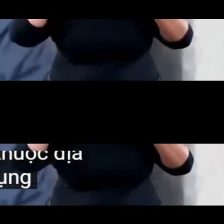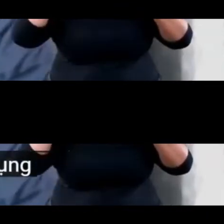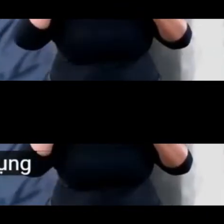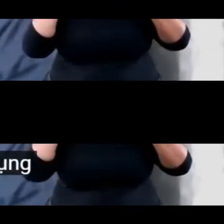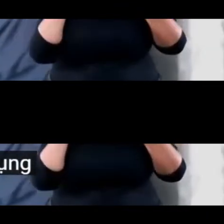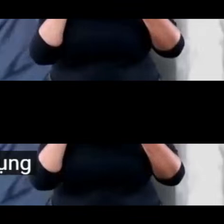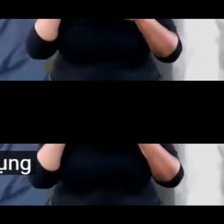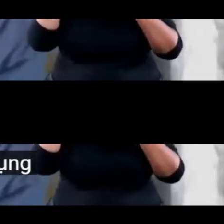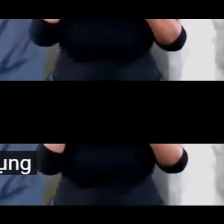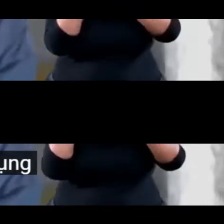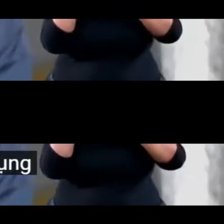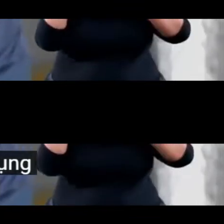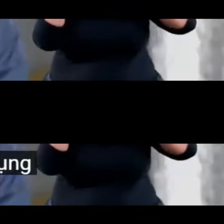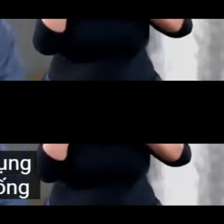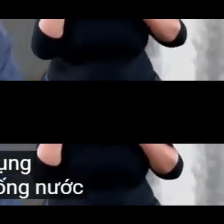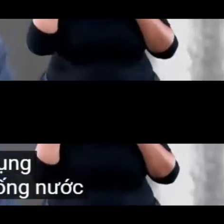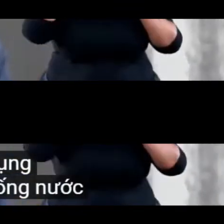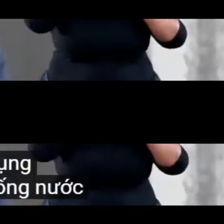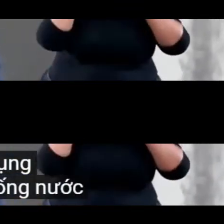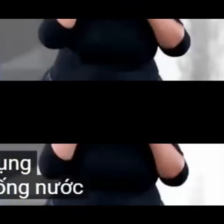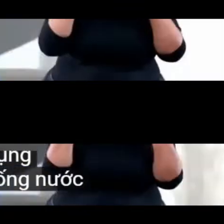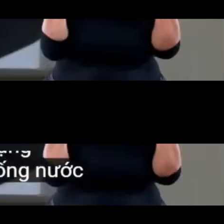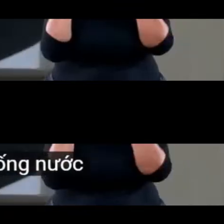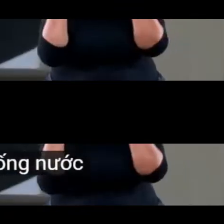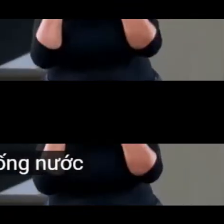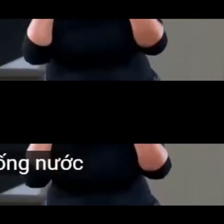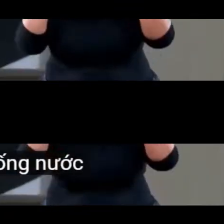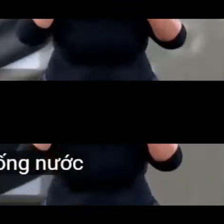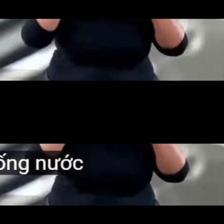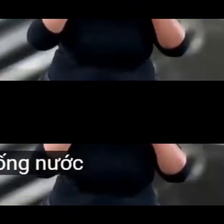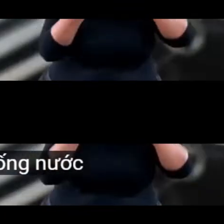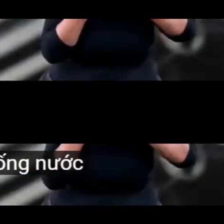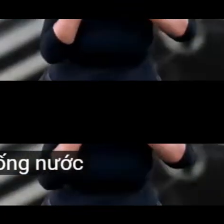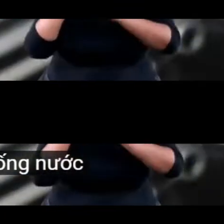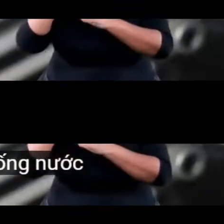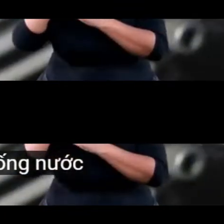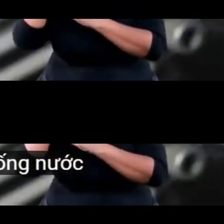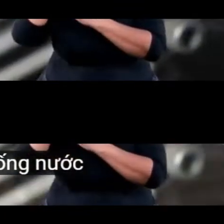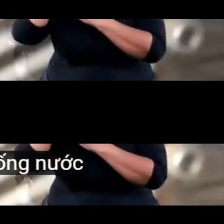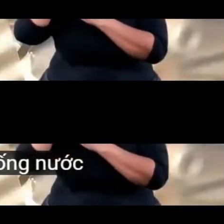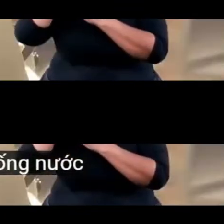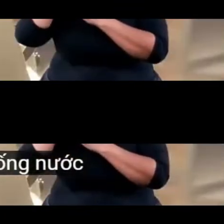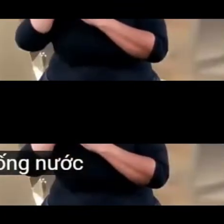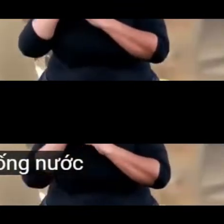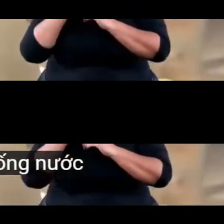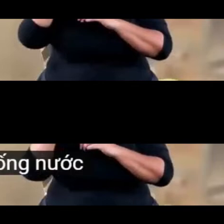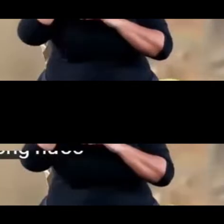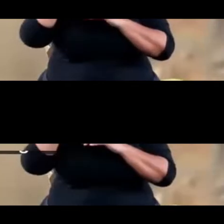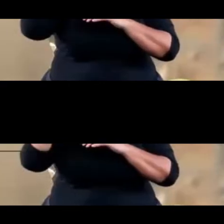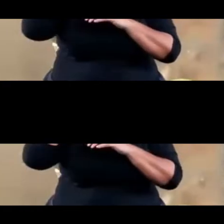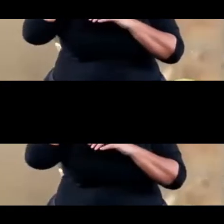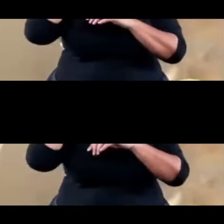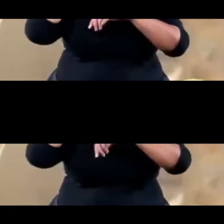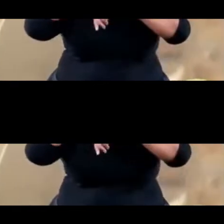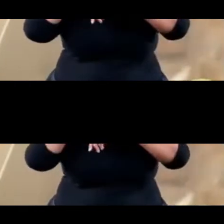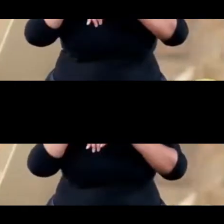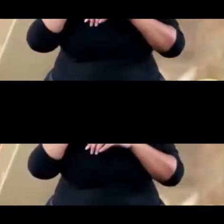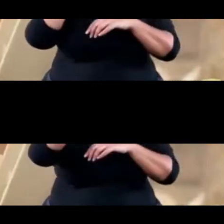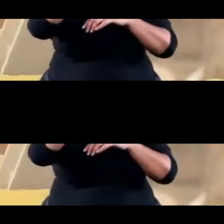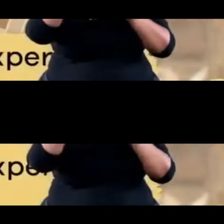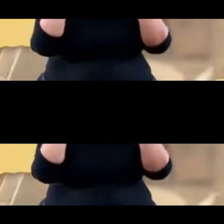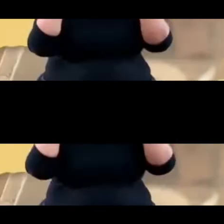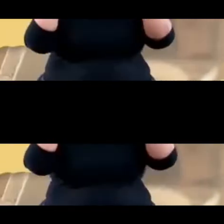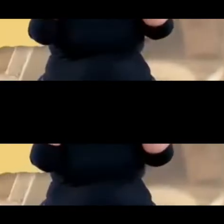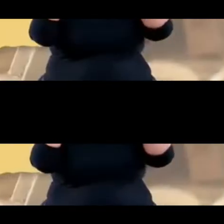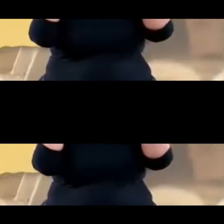use these titles for people who are plumbers, electricians, machinists, and carpenters. Just like colonial